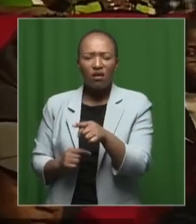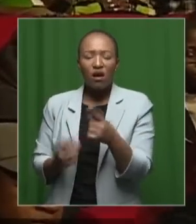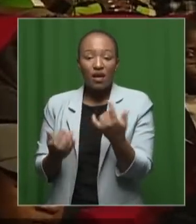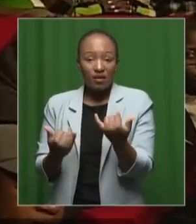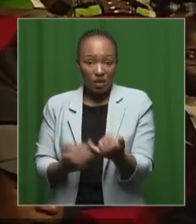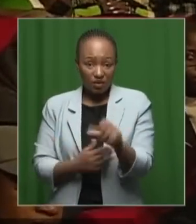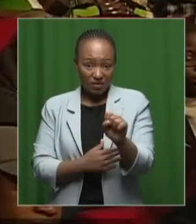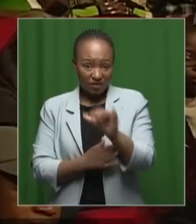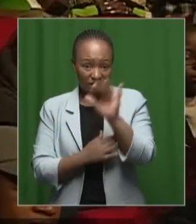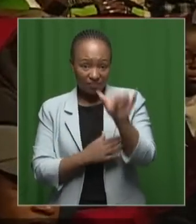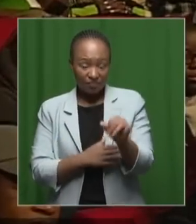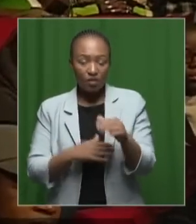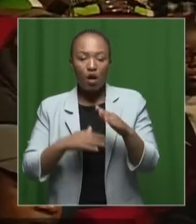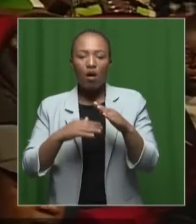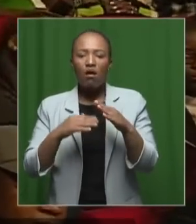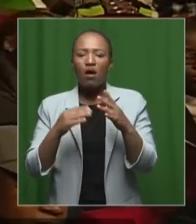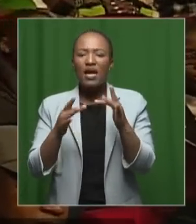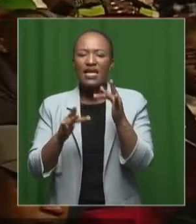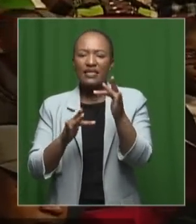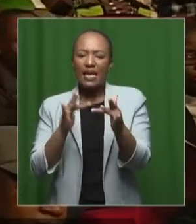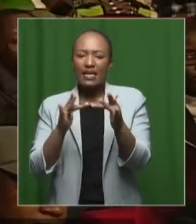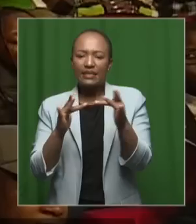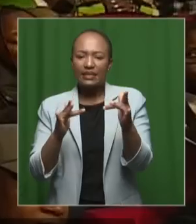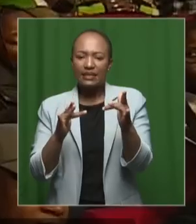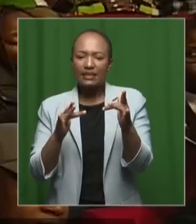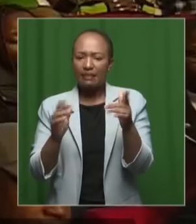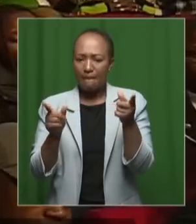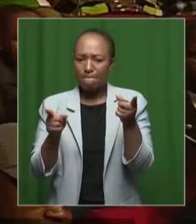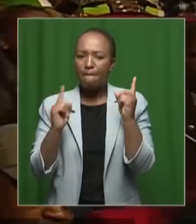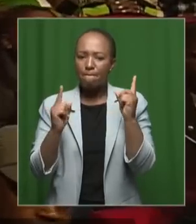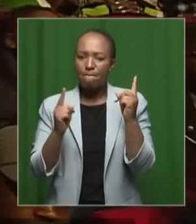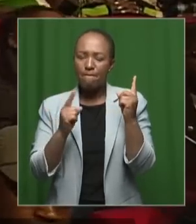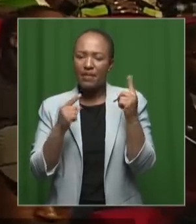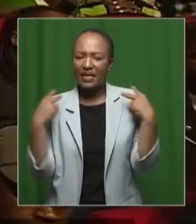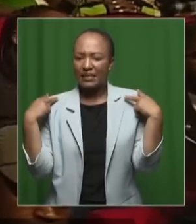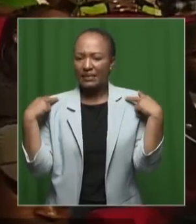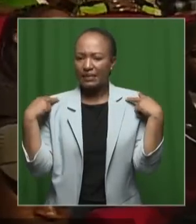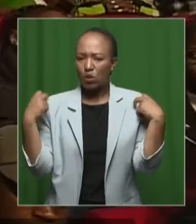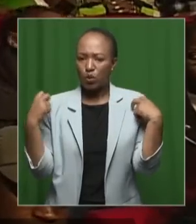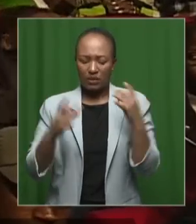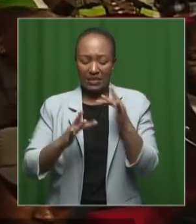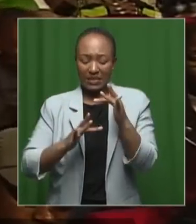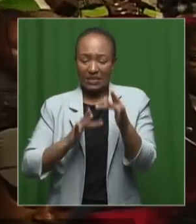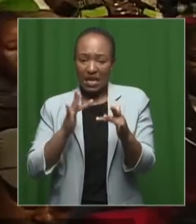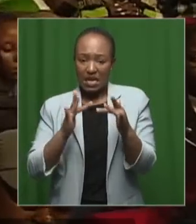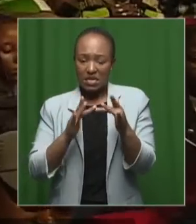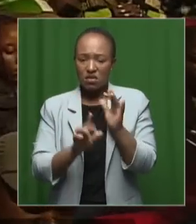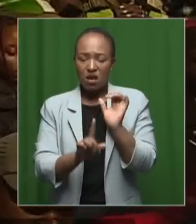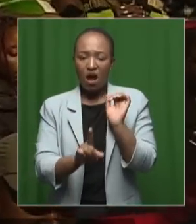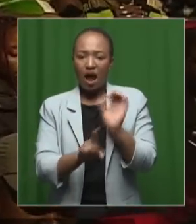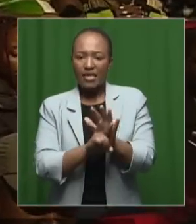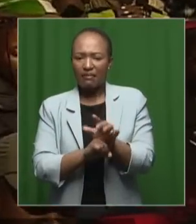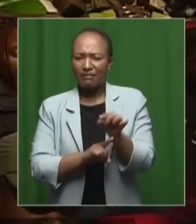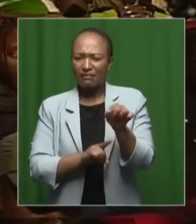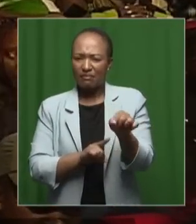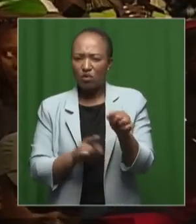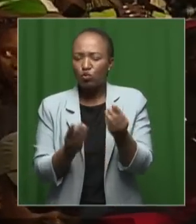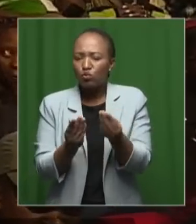weak policies and laws. How does the EFF plan to solve cyber attacks and illegal trades